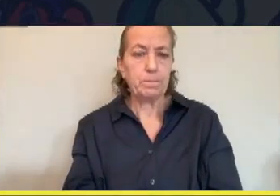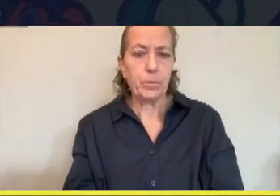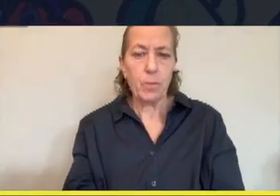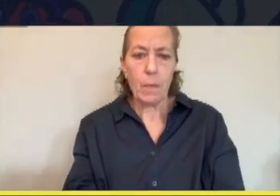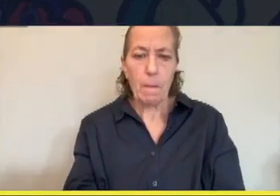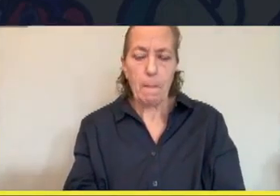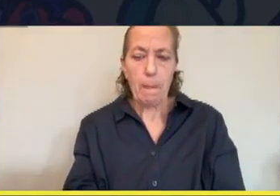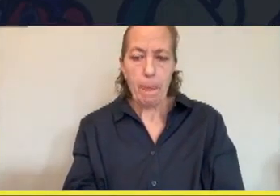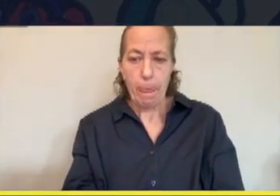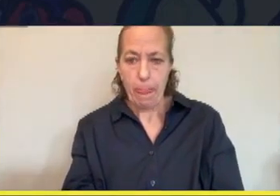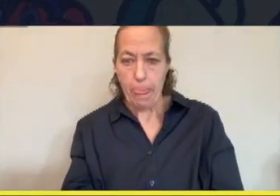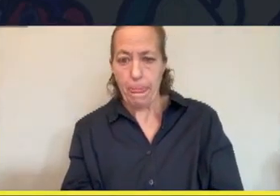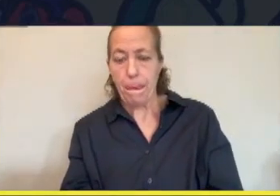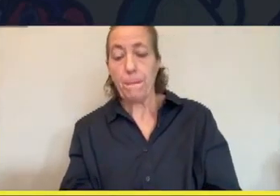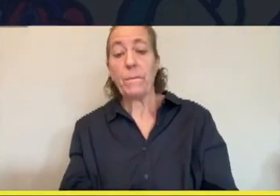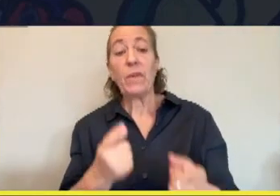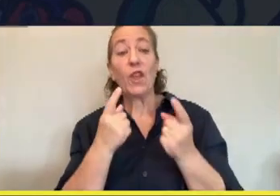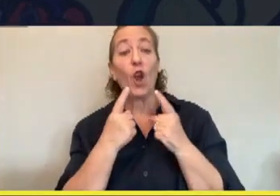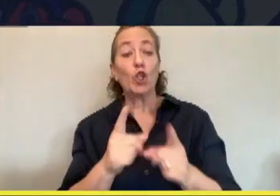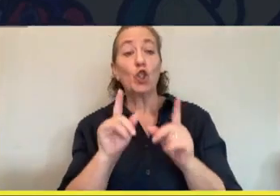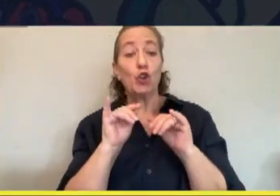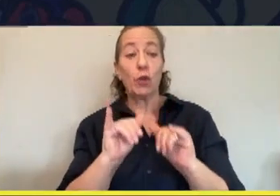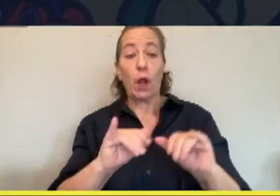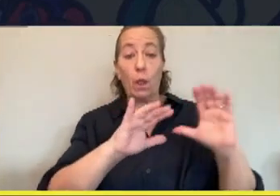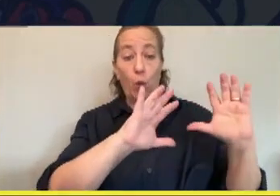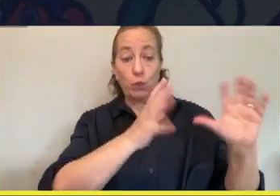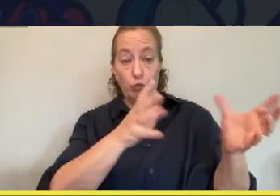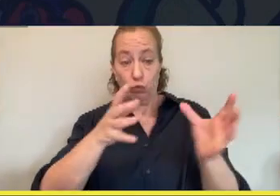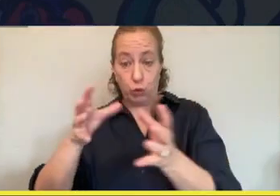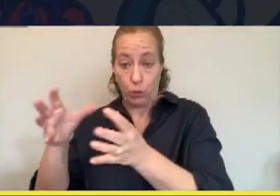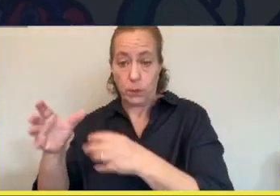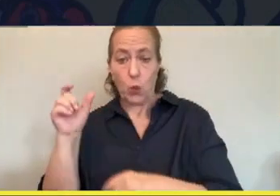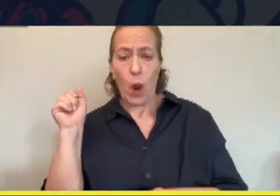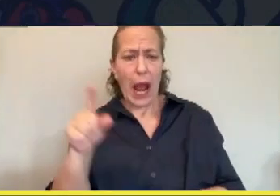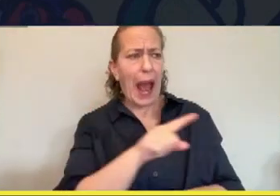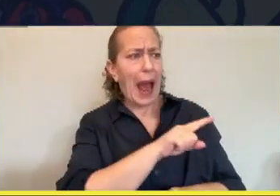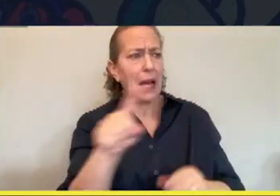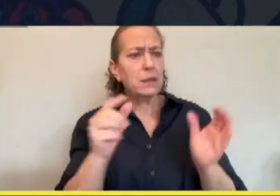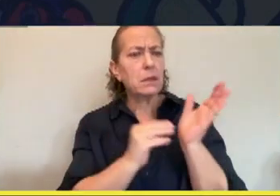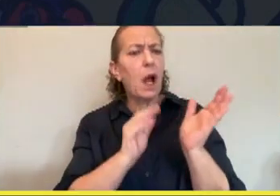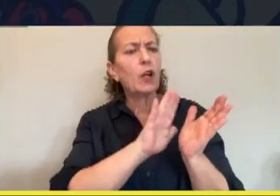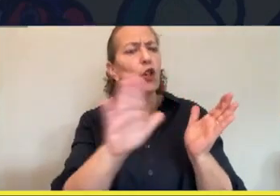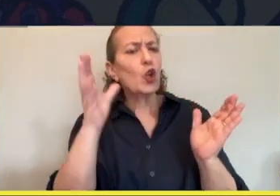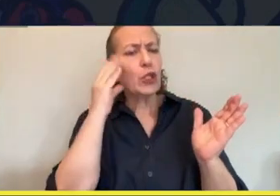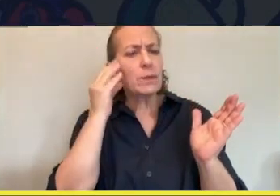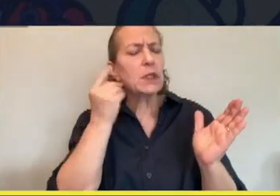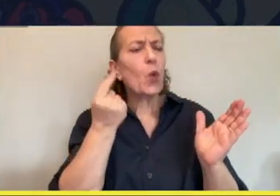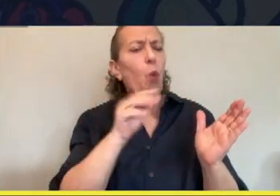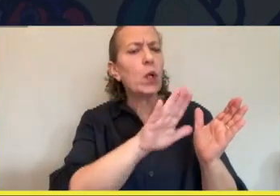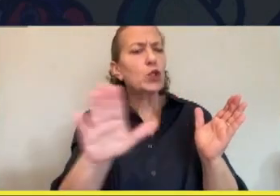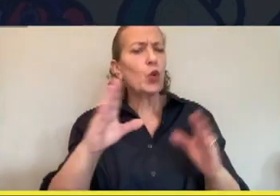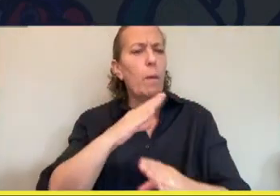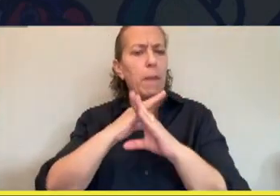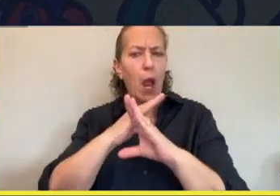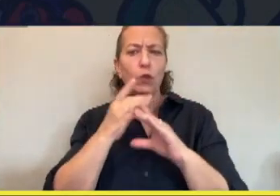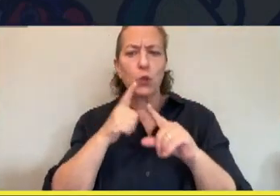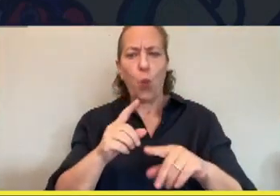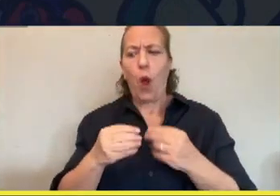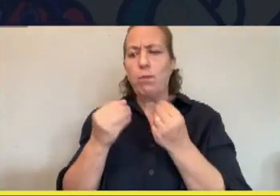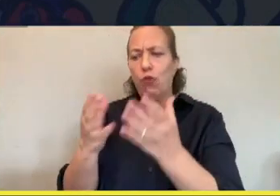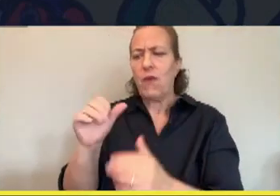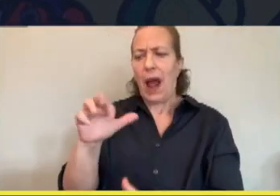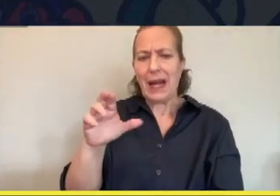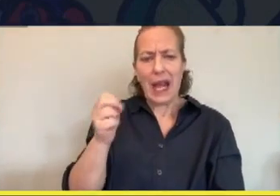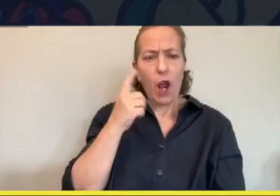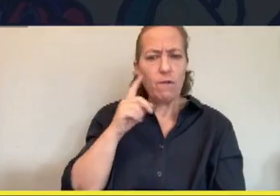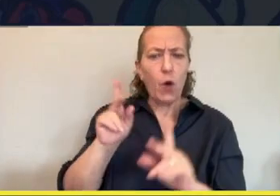During these 3 focus groups, we asked physicians about their experiences and barriers that they've experienced while caring for people with mobility,